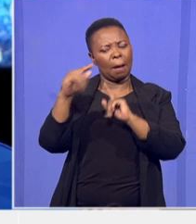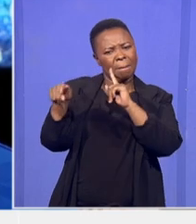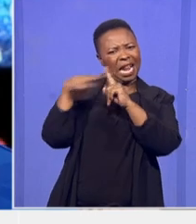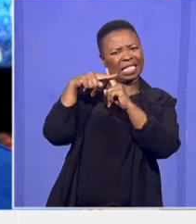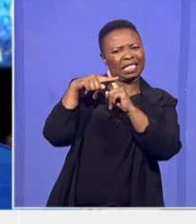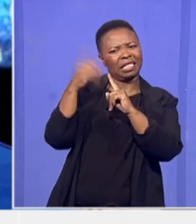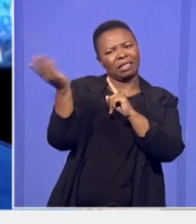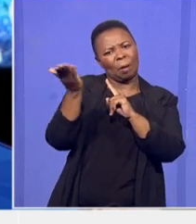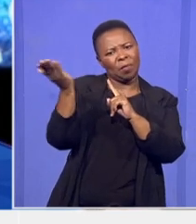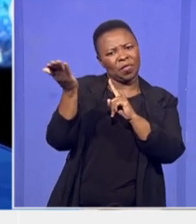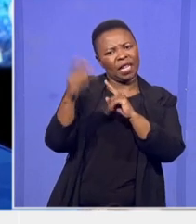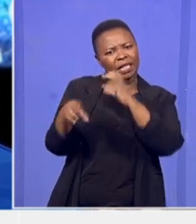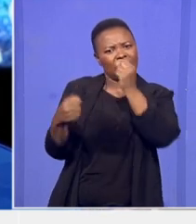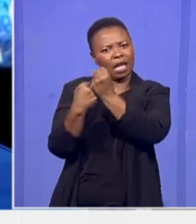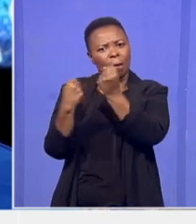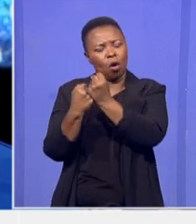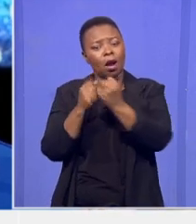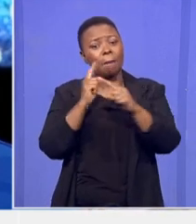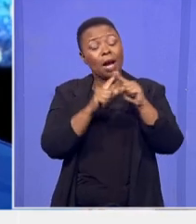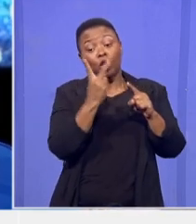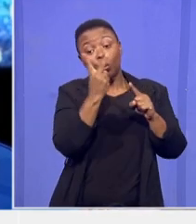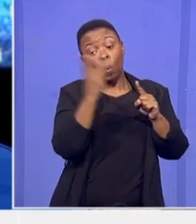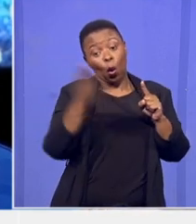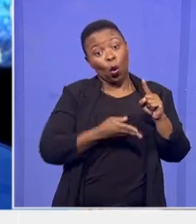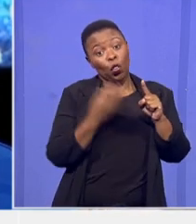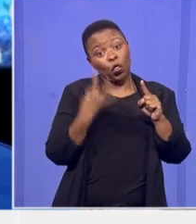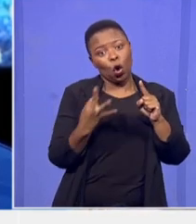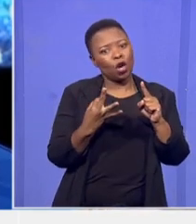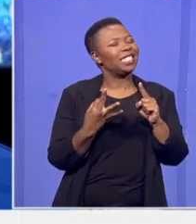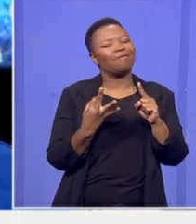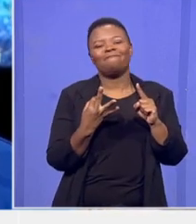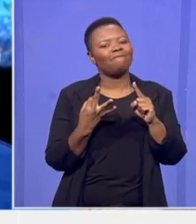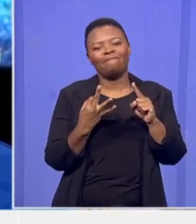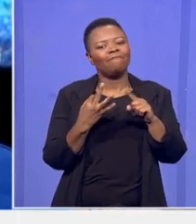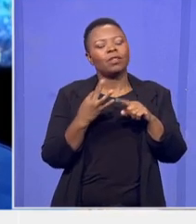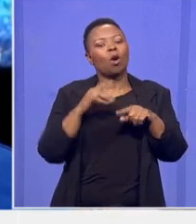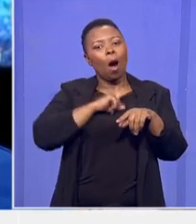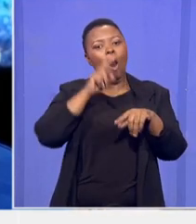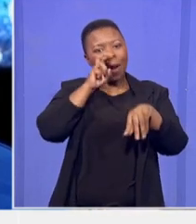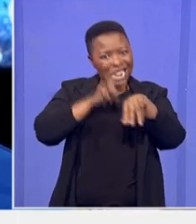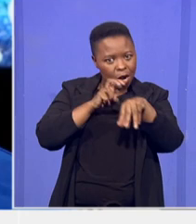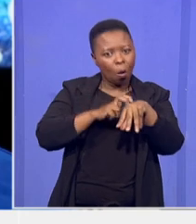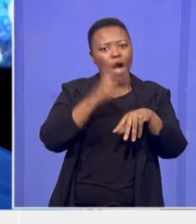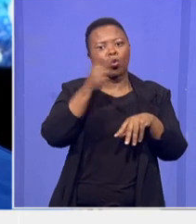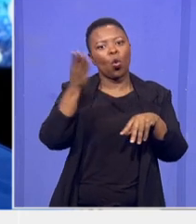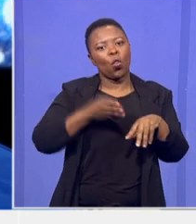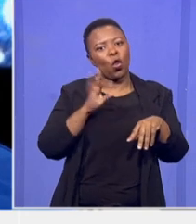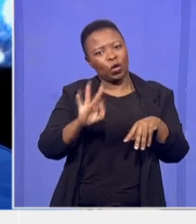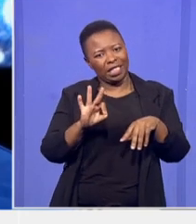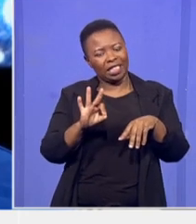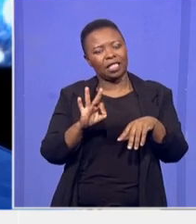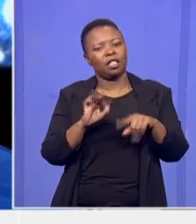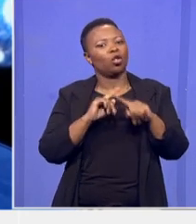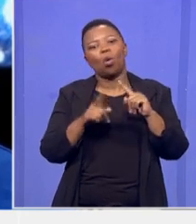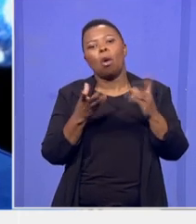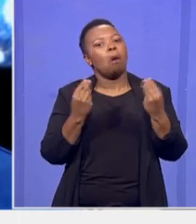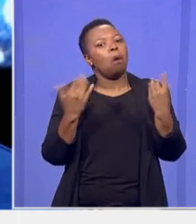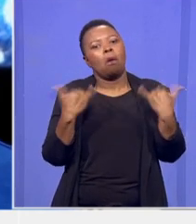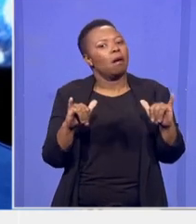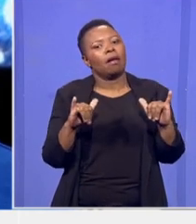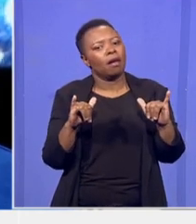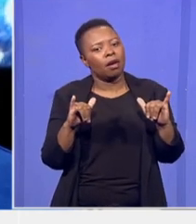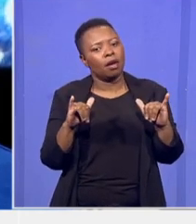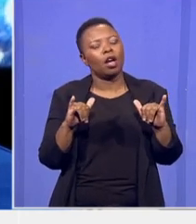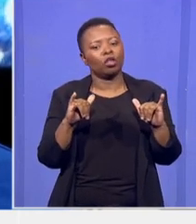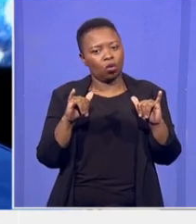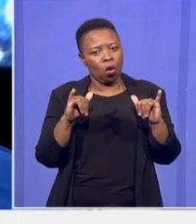every Congress, but never the two-thirds threshold that is required. And I think it's an indication that in some